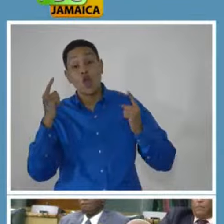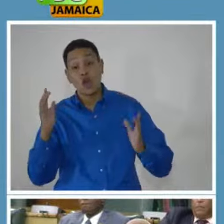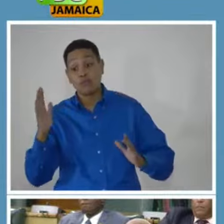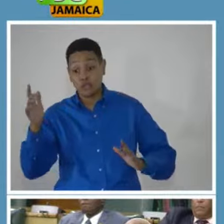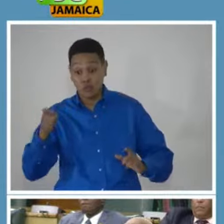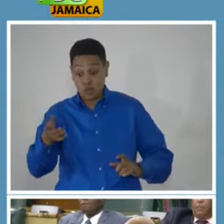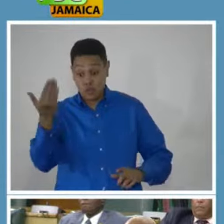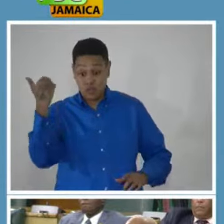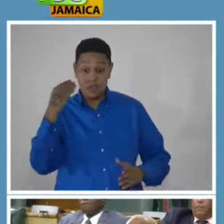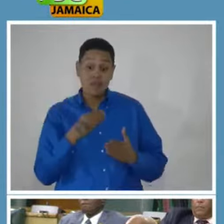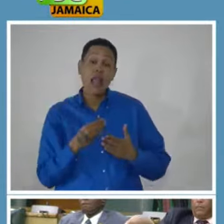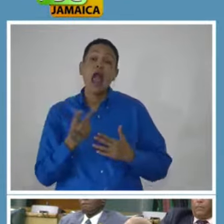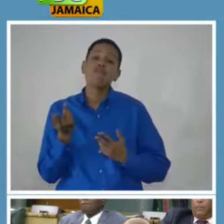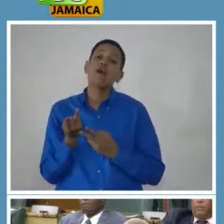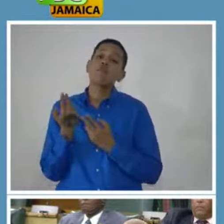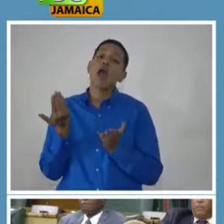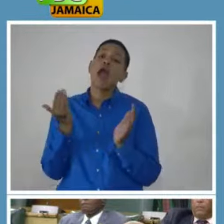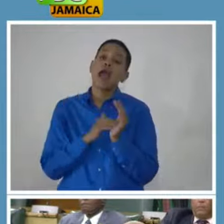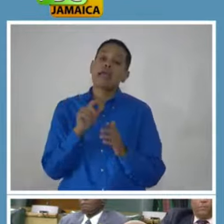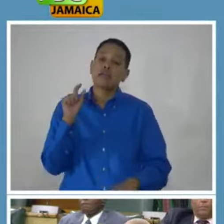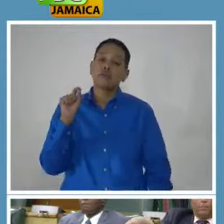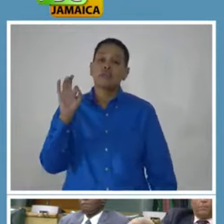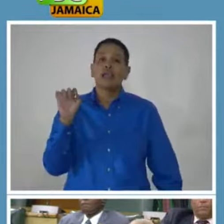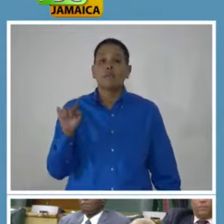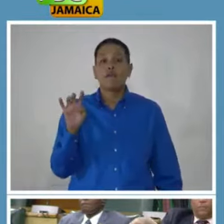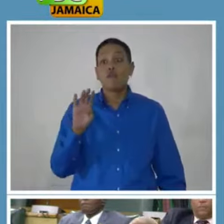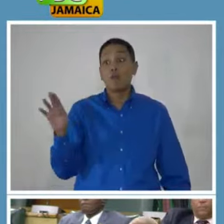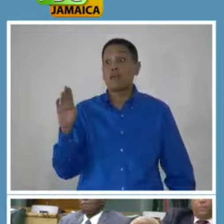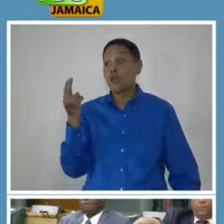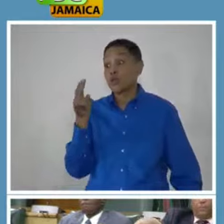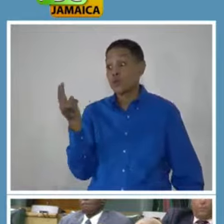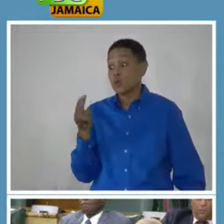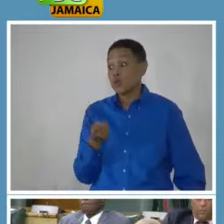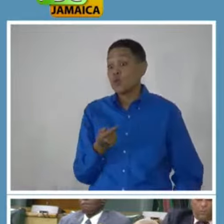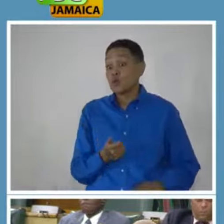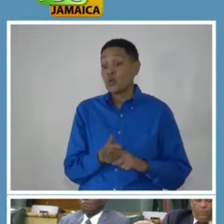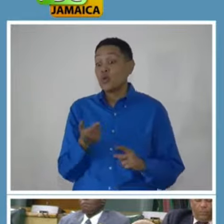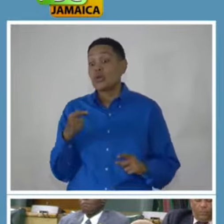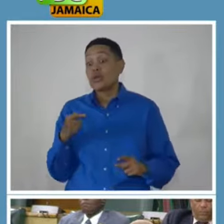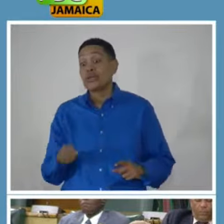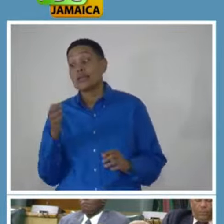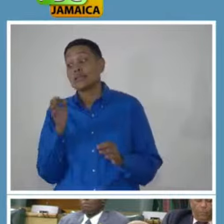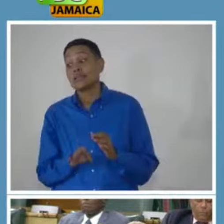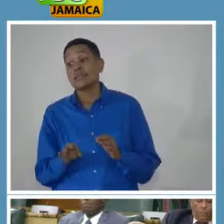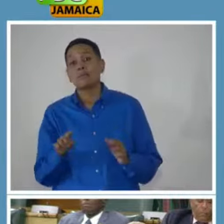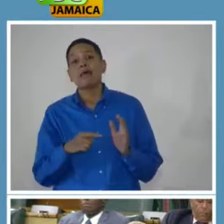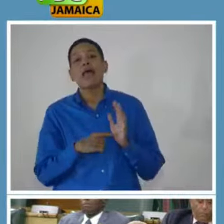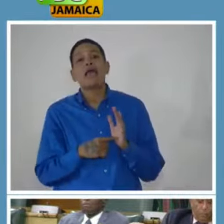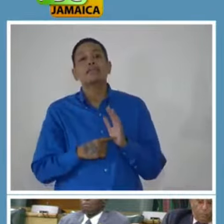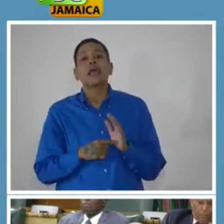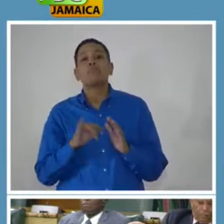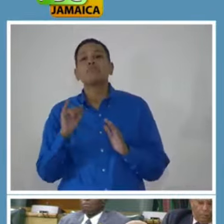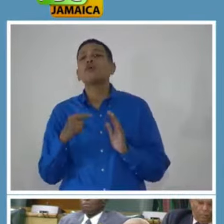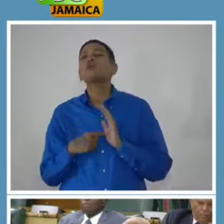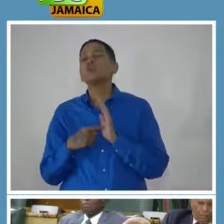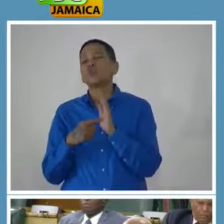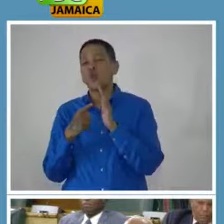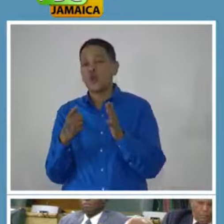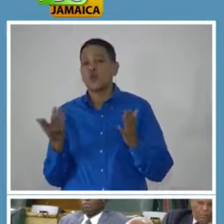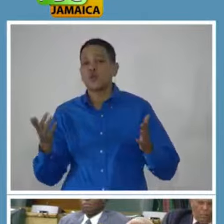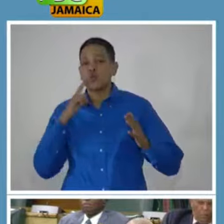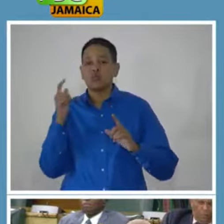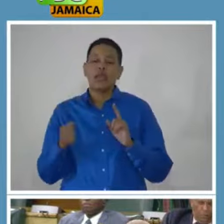spokesman on finance has to borrow again, using this very simplified example just to show you